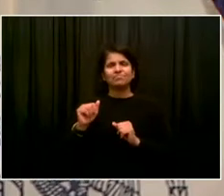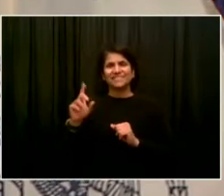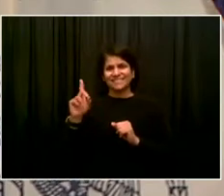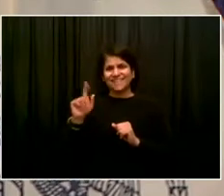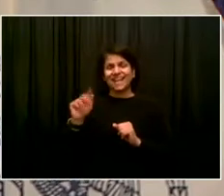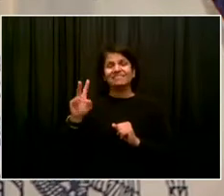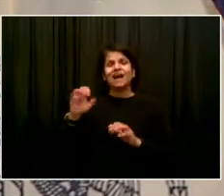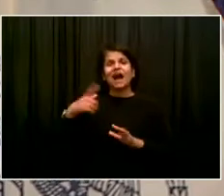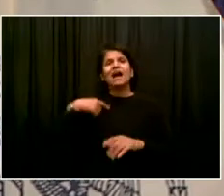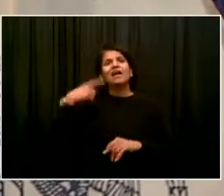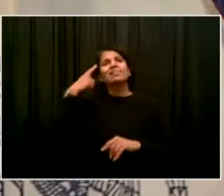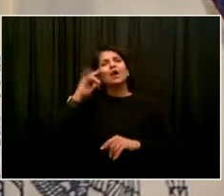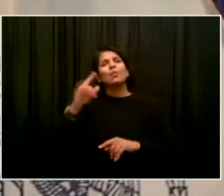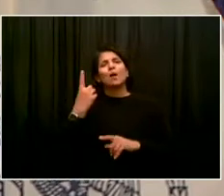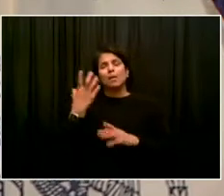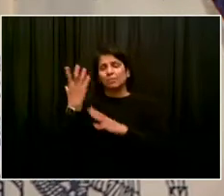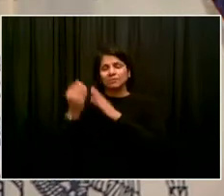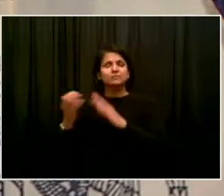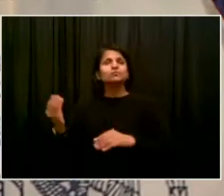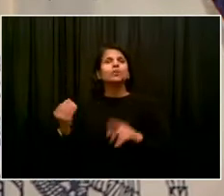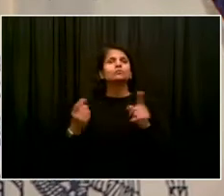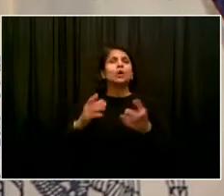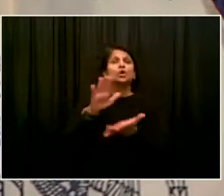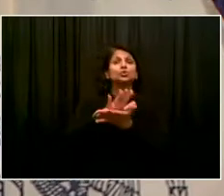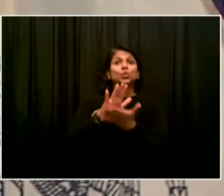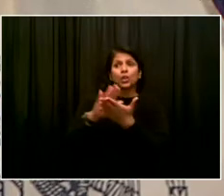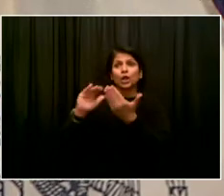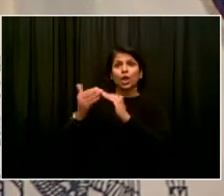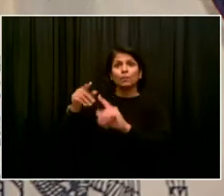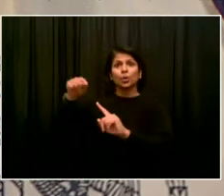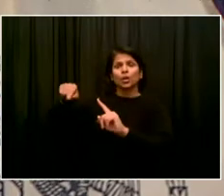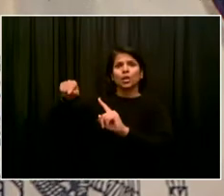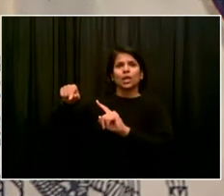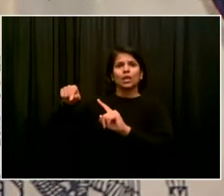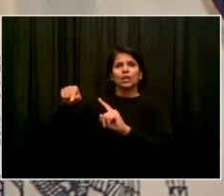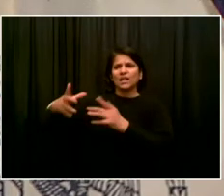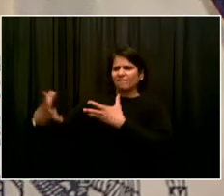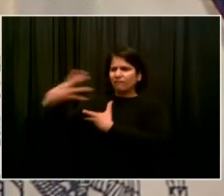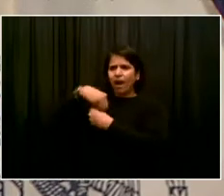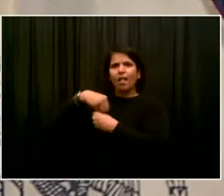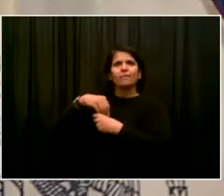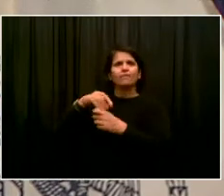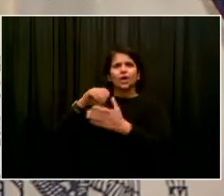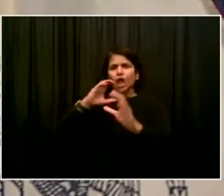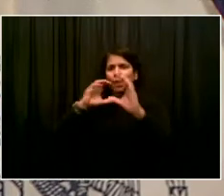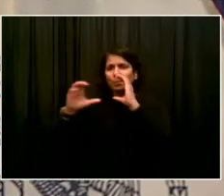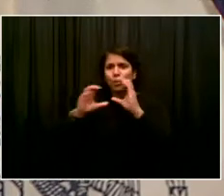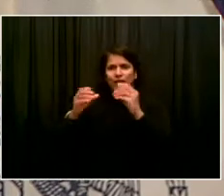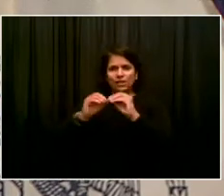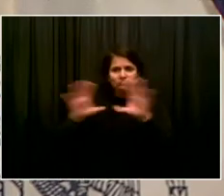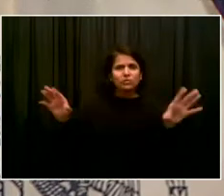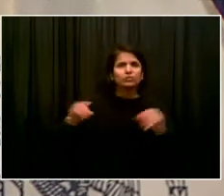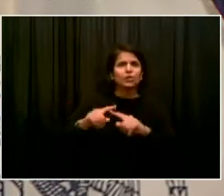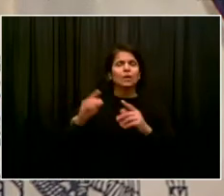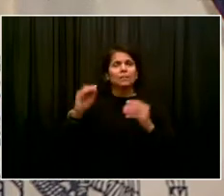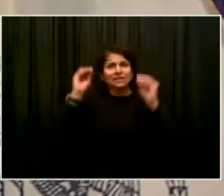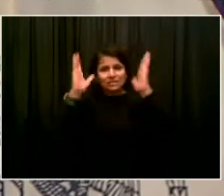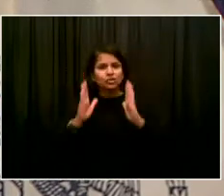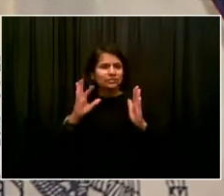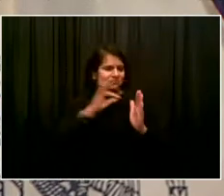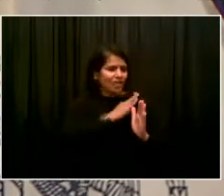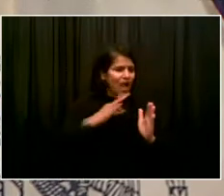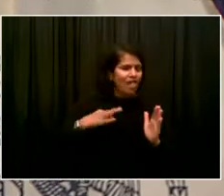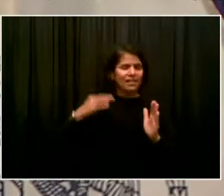places. Principals, assistant principals, parent coordinators, teachers, they're talking to parents all the time. And if there's anything that needs to be